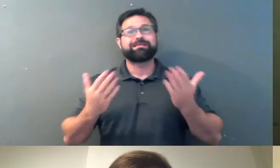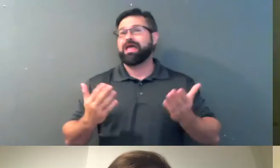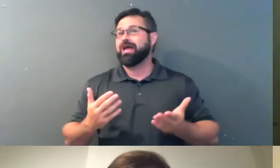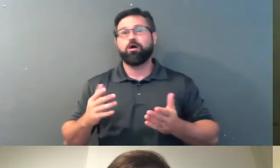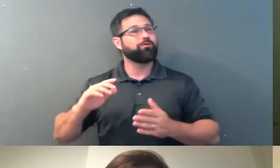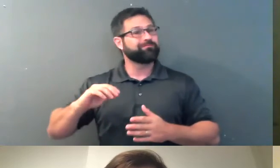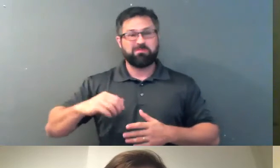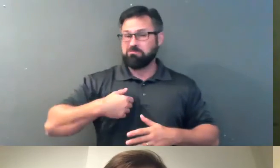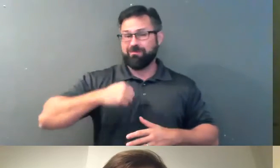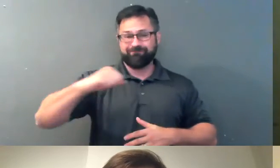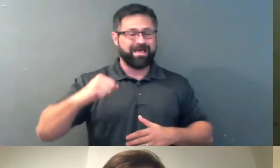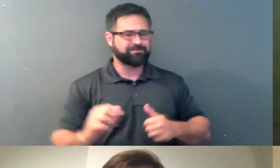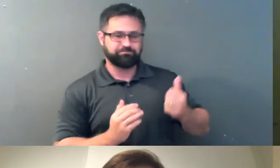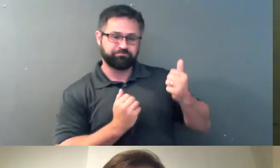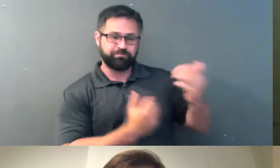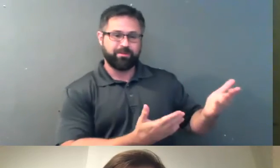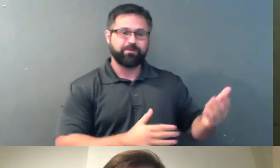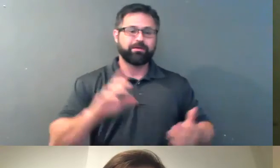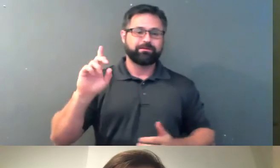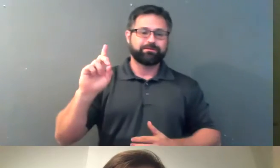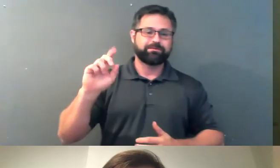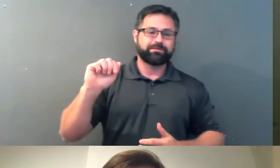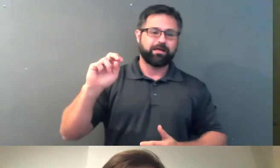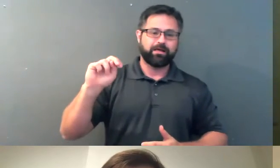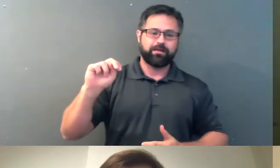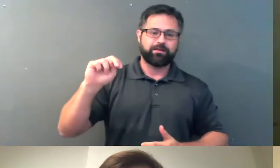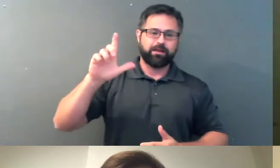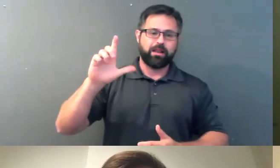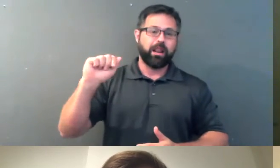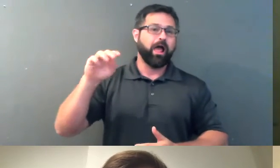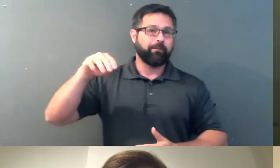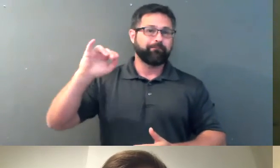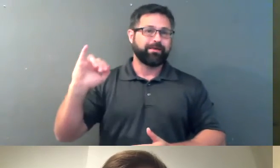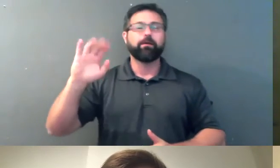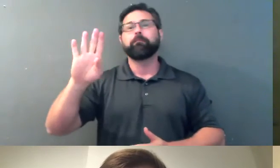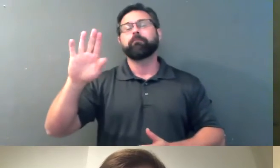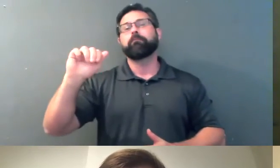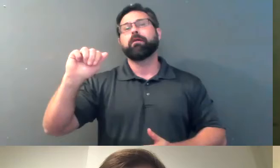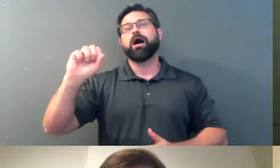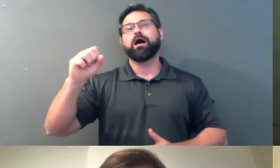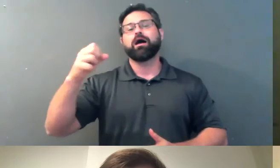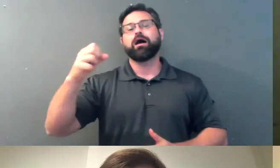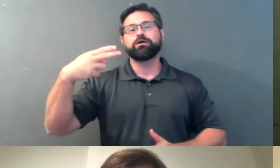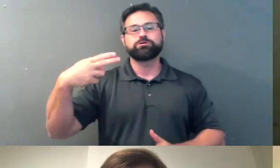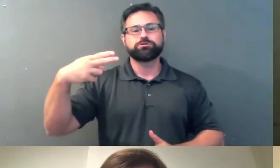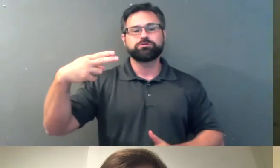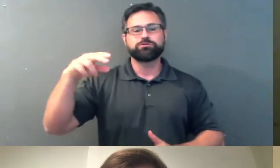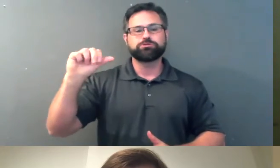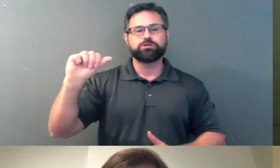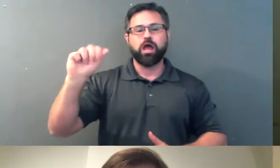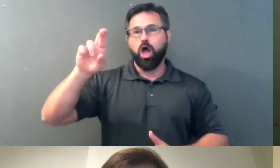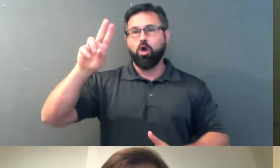to Mr. Danlami Basharu from the chair of the CRPD committee for his initial